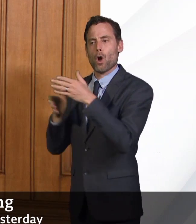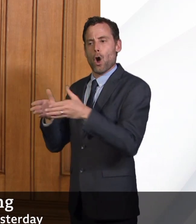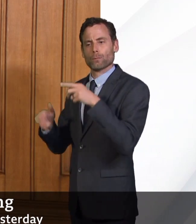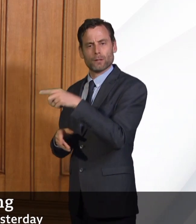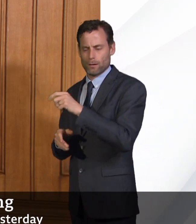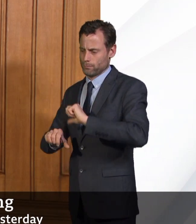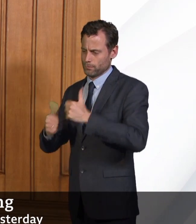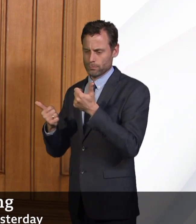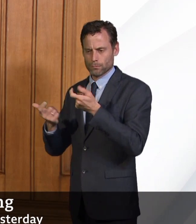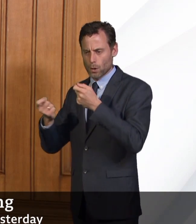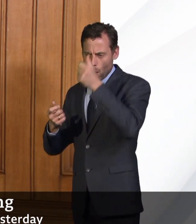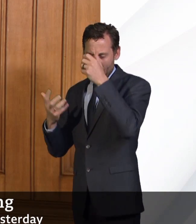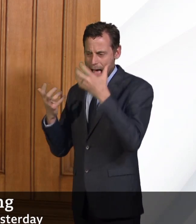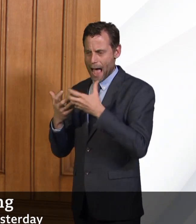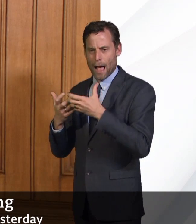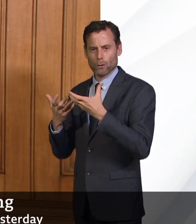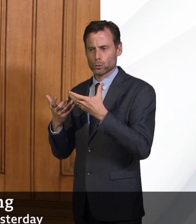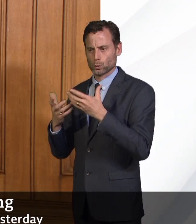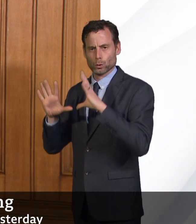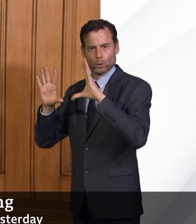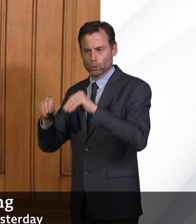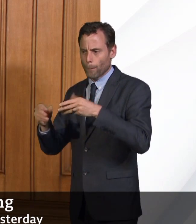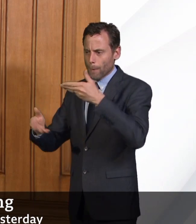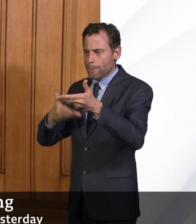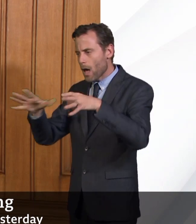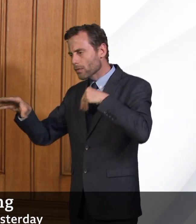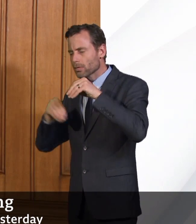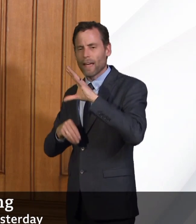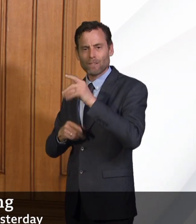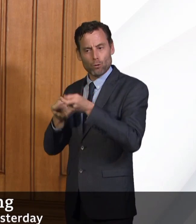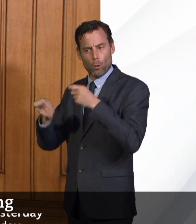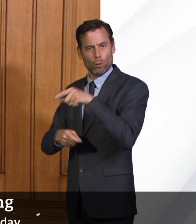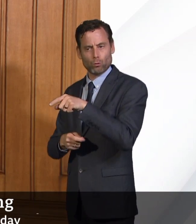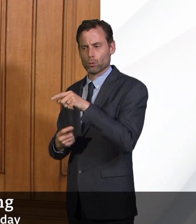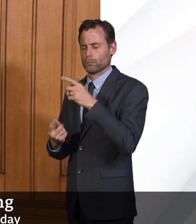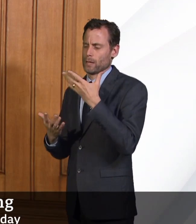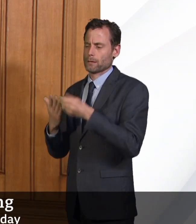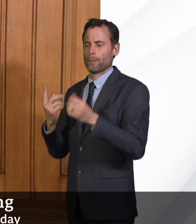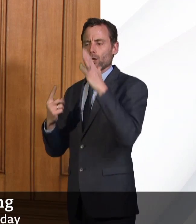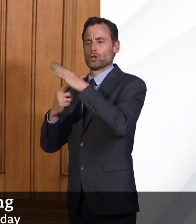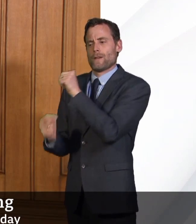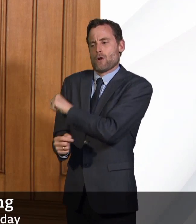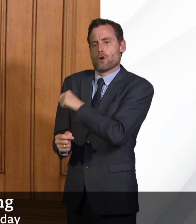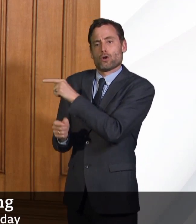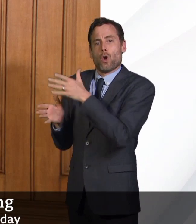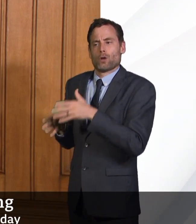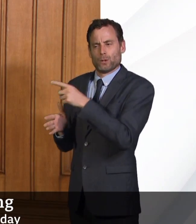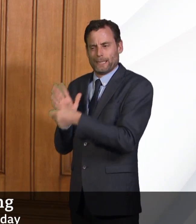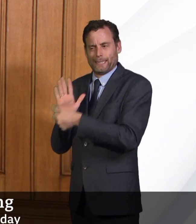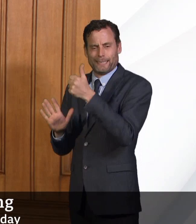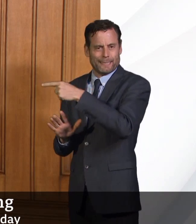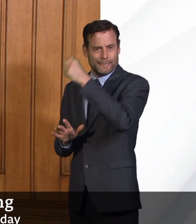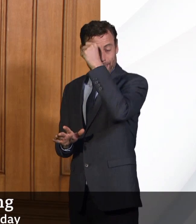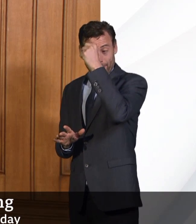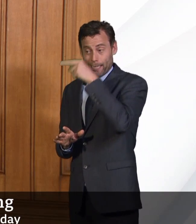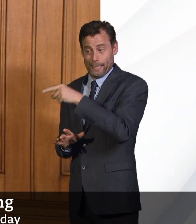and control through directors of infection prevention and control, typically the chief nurse of hospitals, and they are